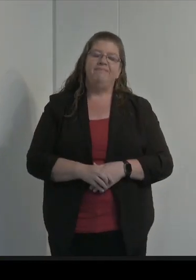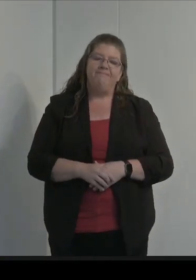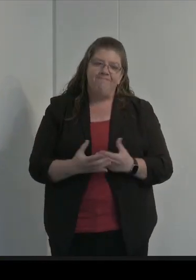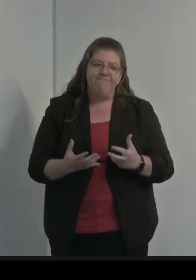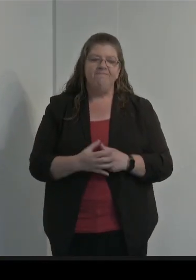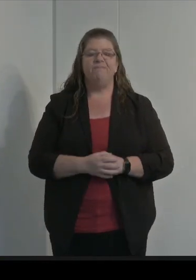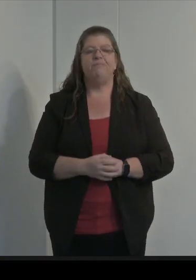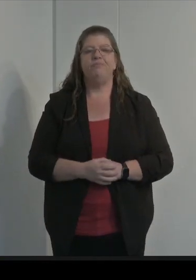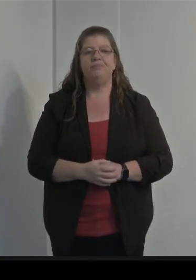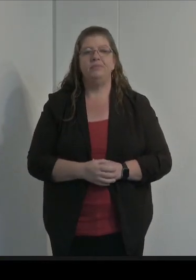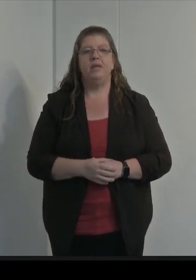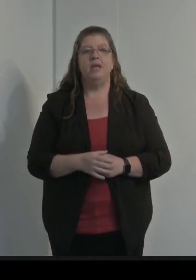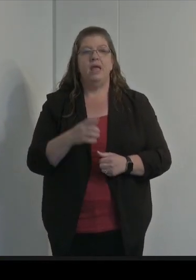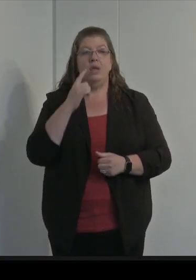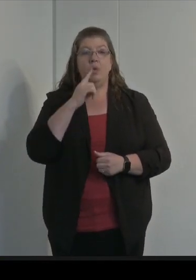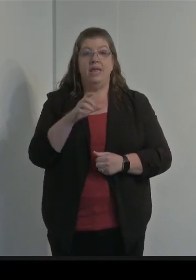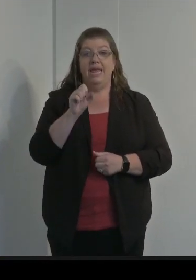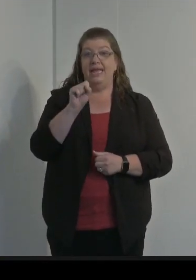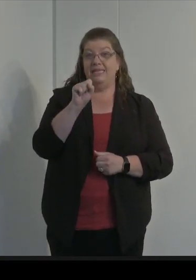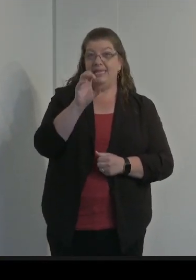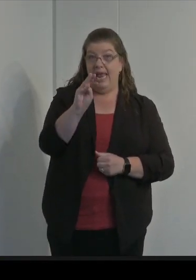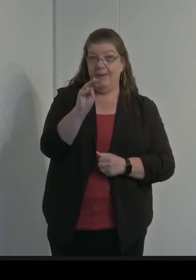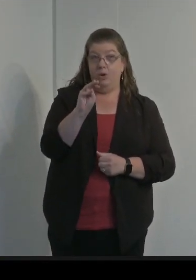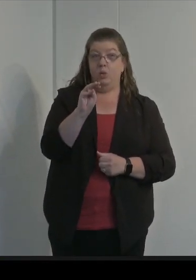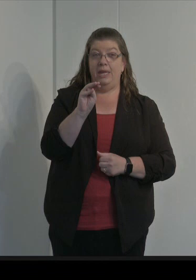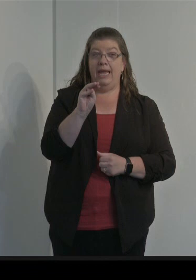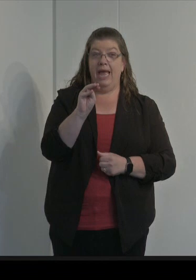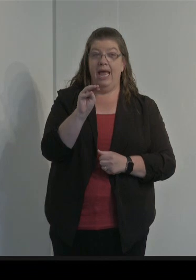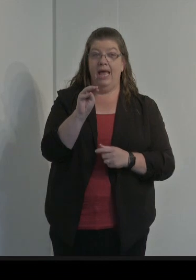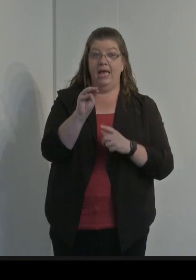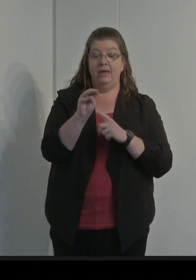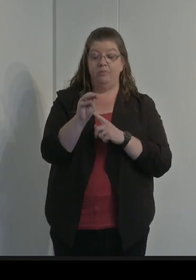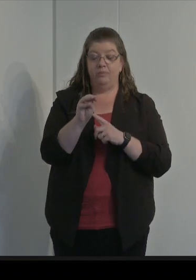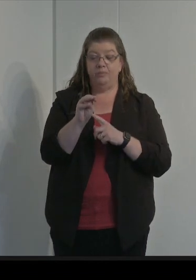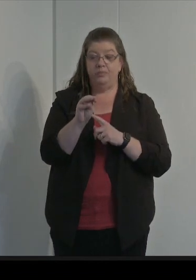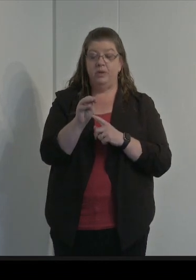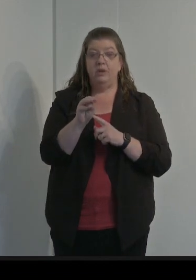so, and you know, in Santa Maria,